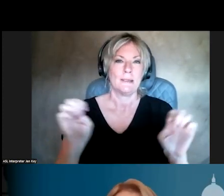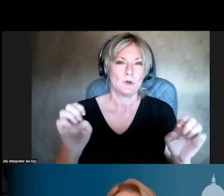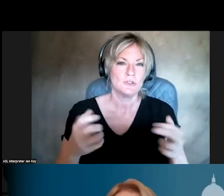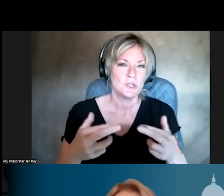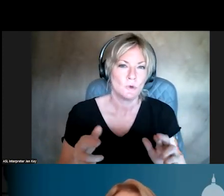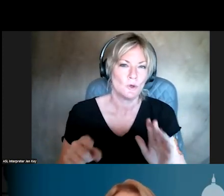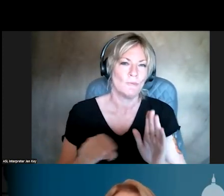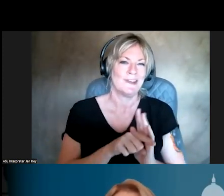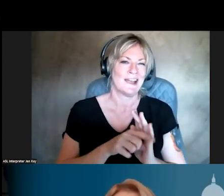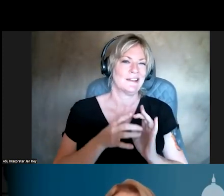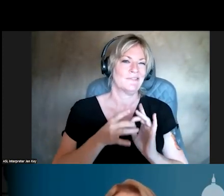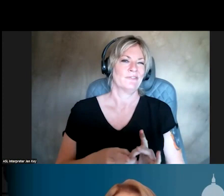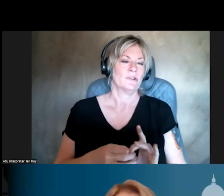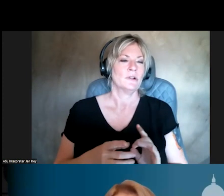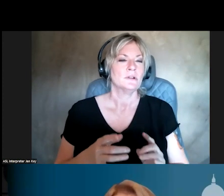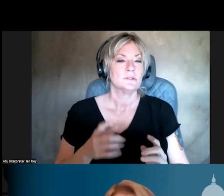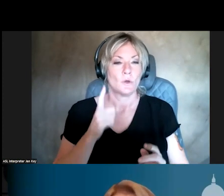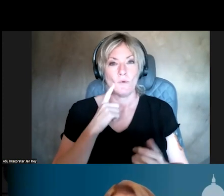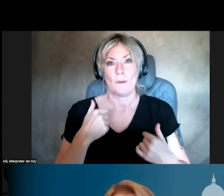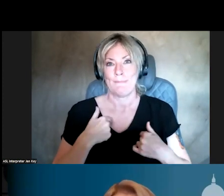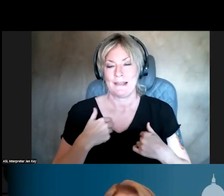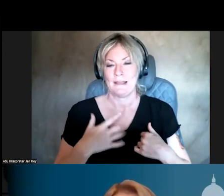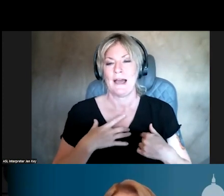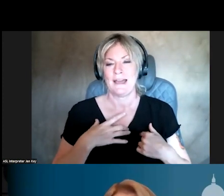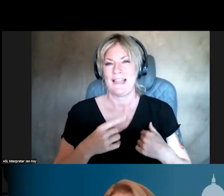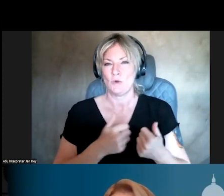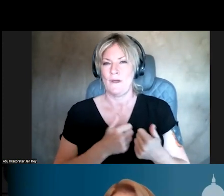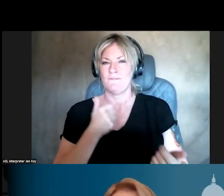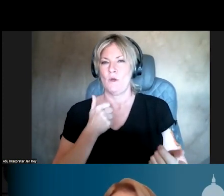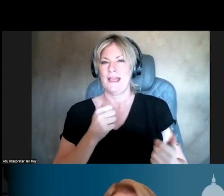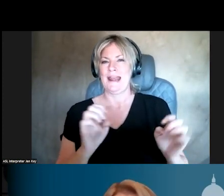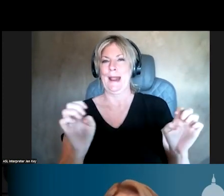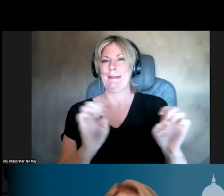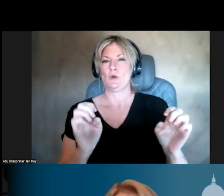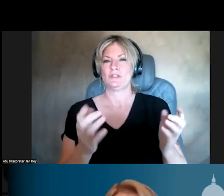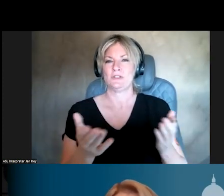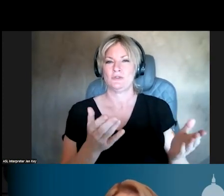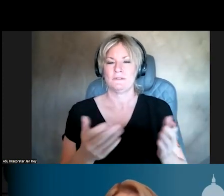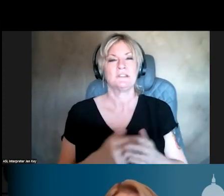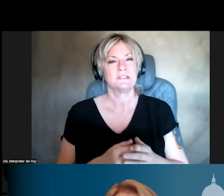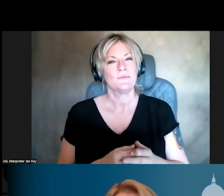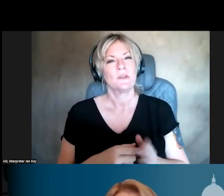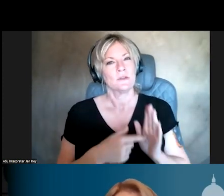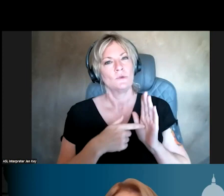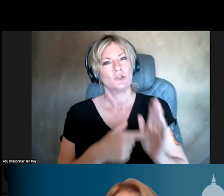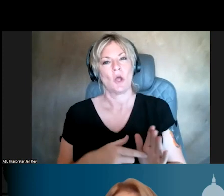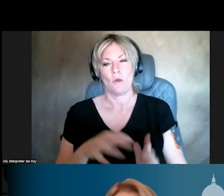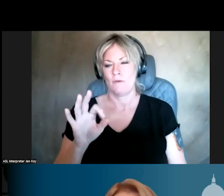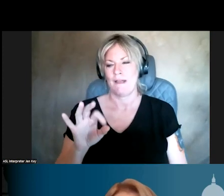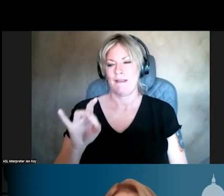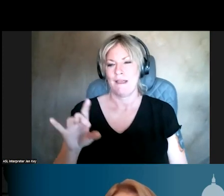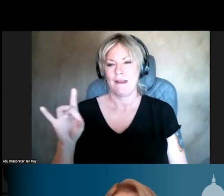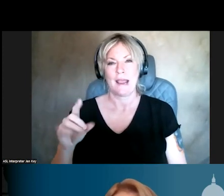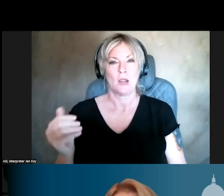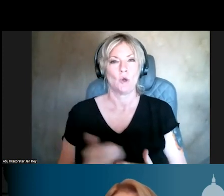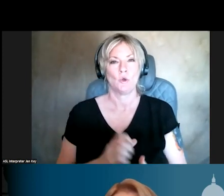And so for me, in the short term, I'd like to stay away from emergency services as we really show that 988 and this new